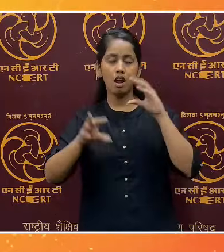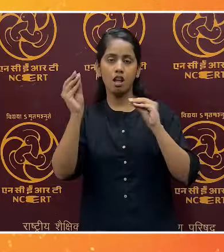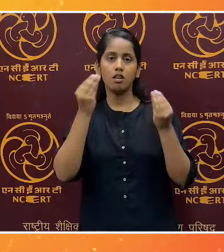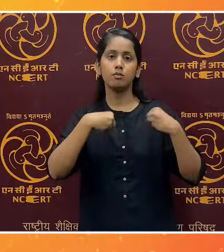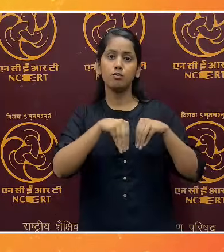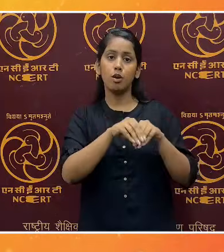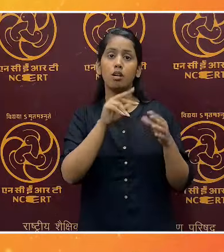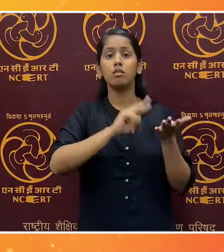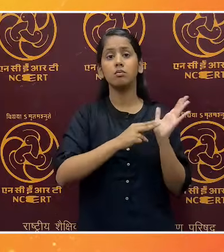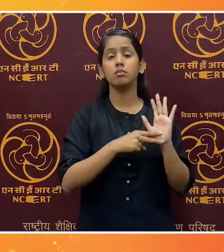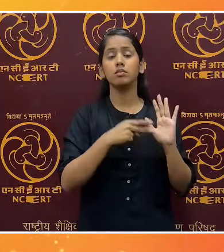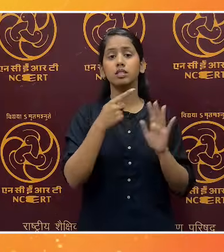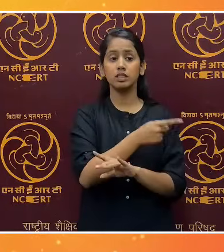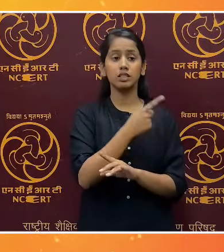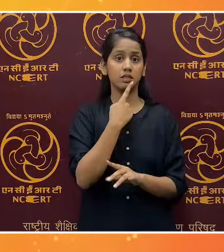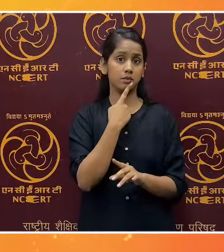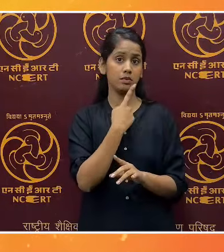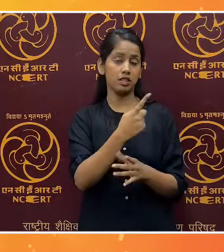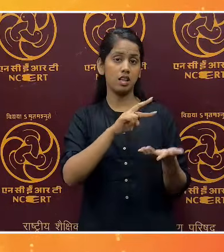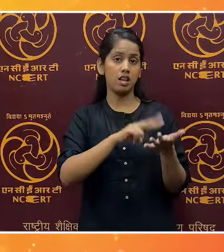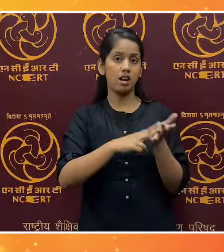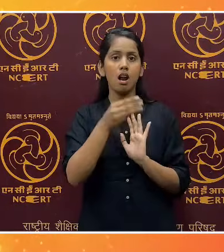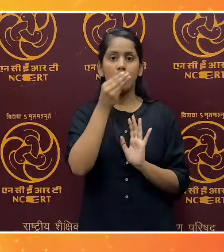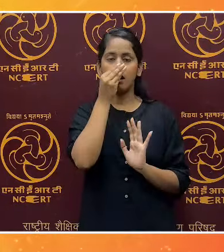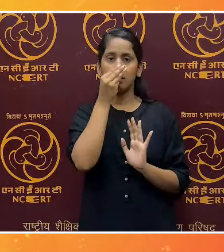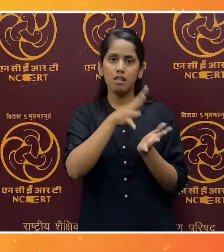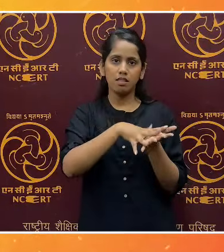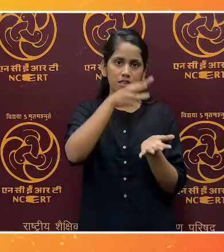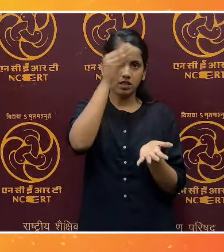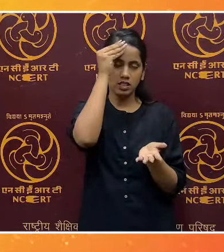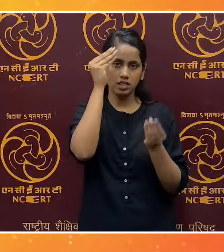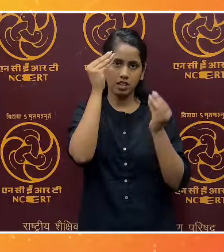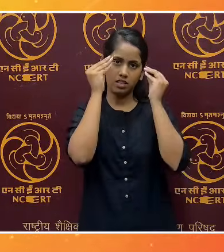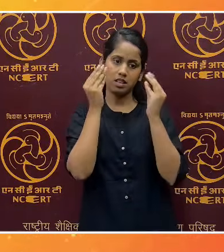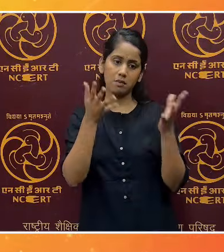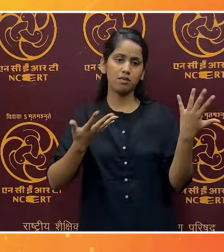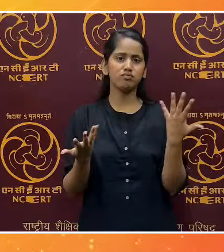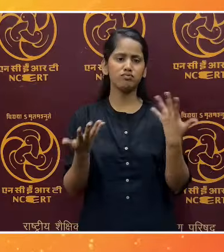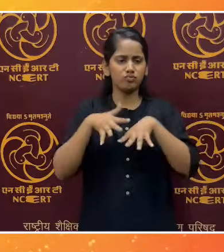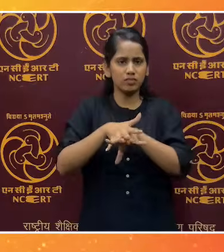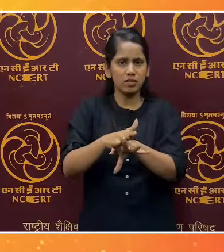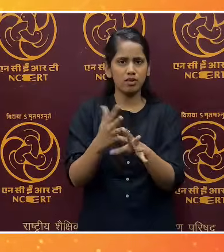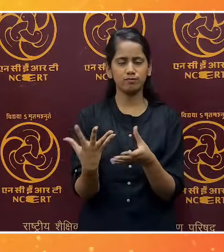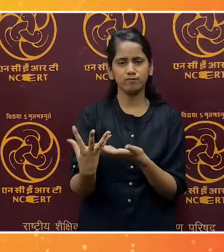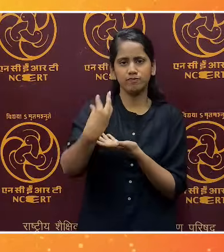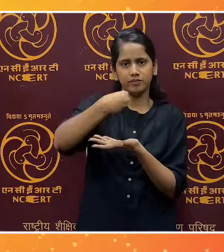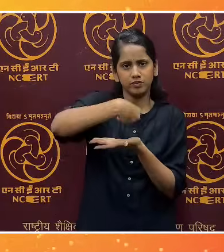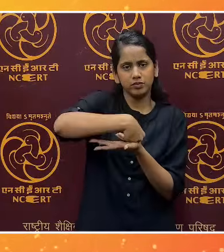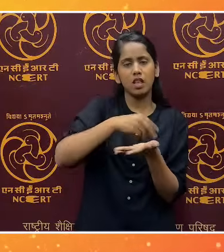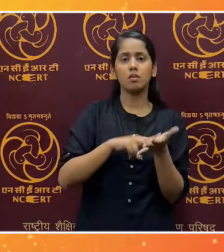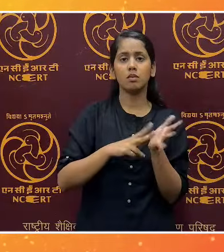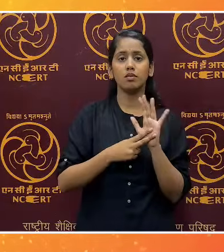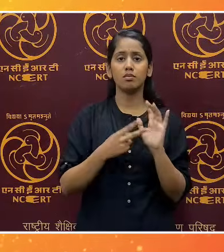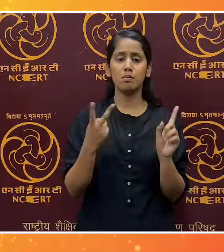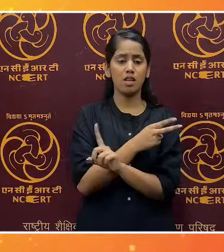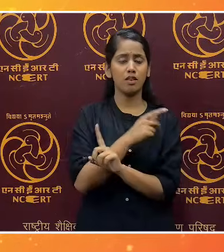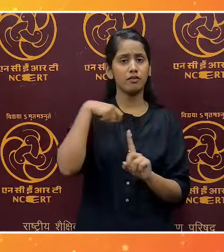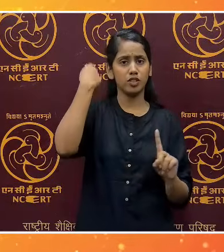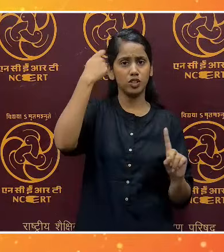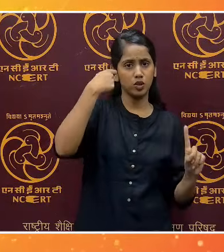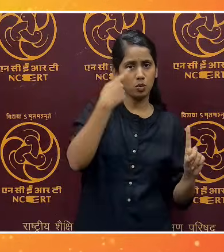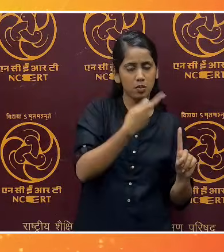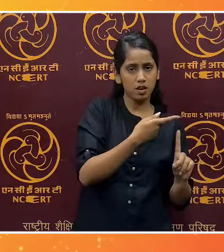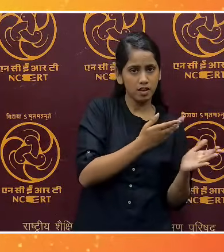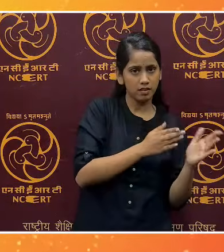the learning easier, engaging also. So first is like they both have video and audio